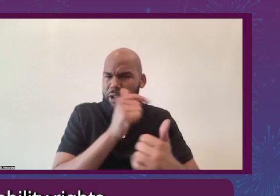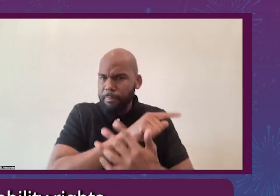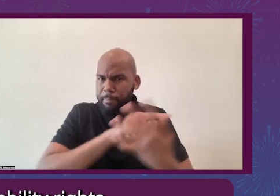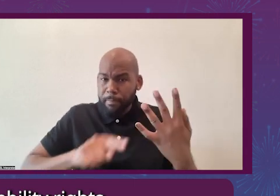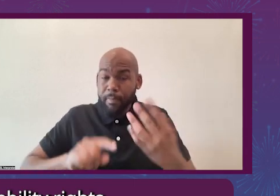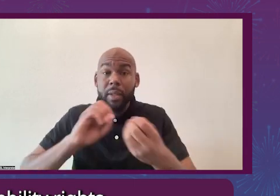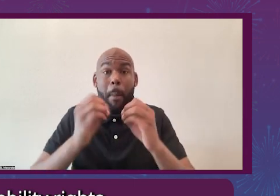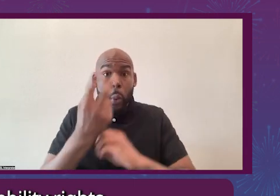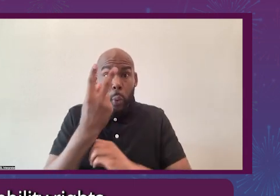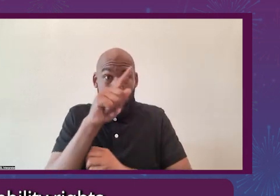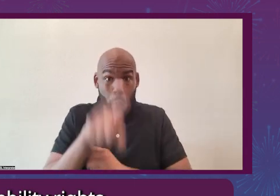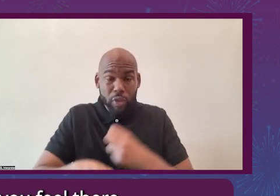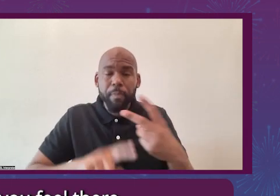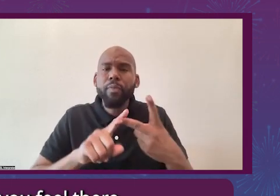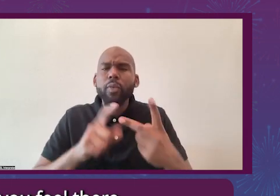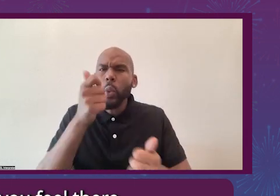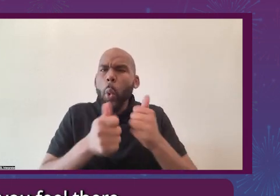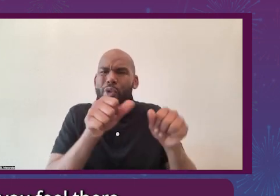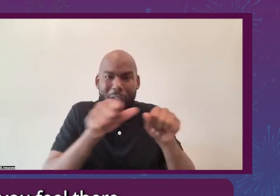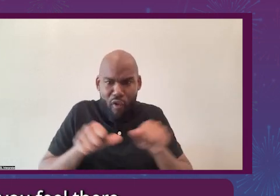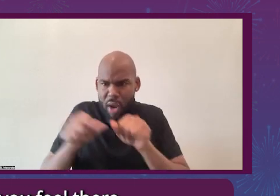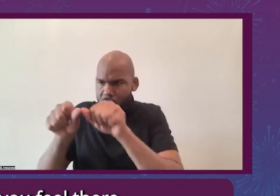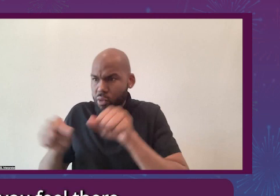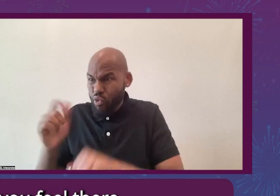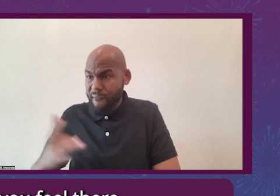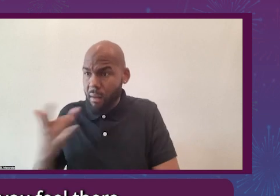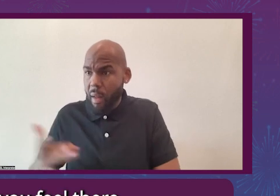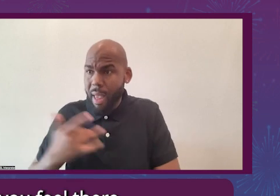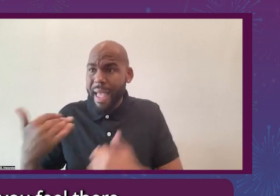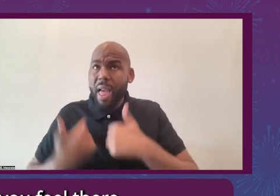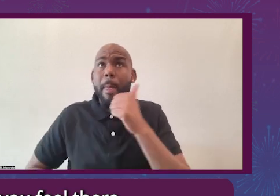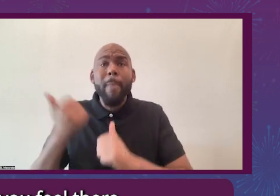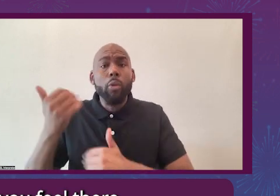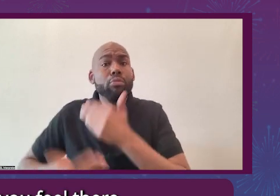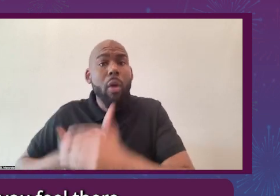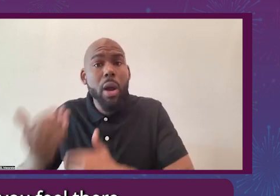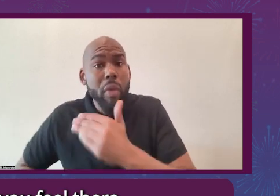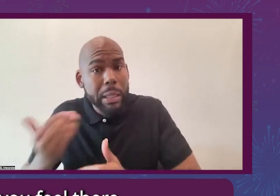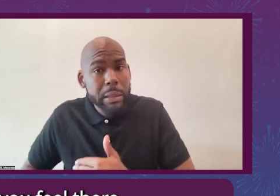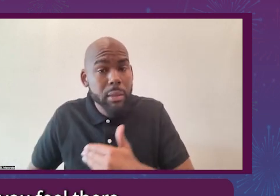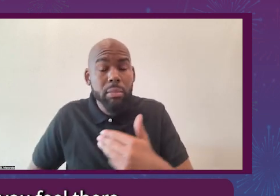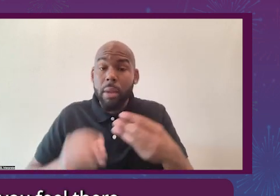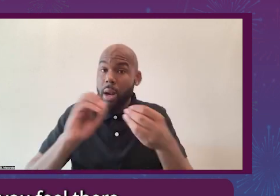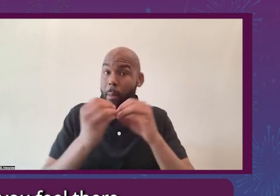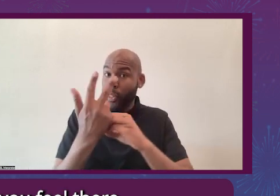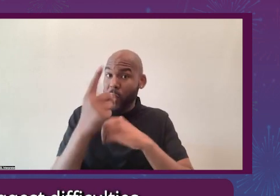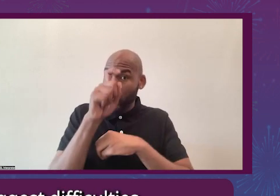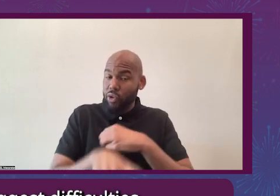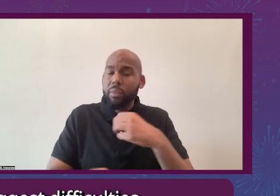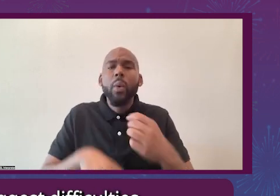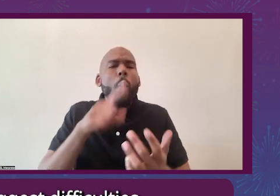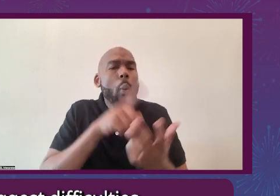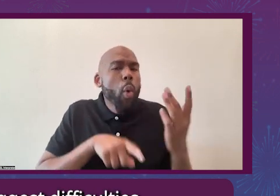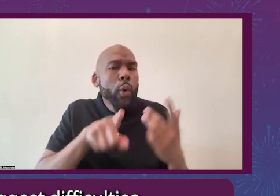justice? Question number 2, and in which of those areas do you feel there has been the most progress? Question